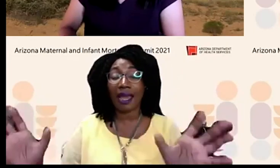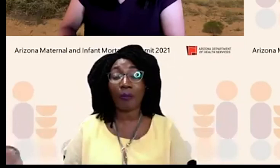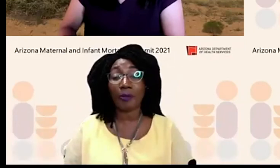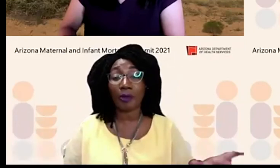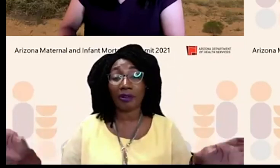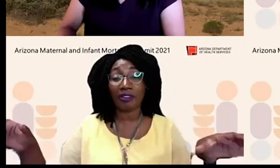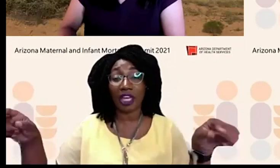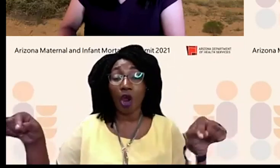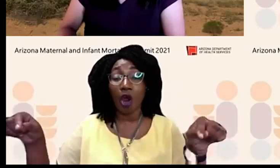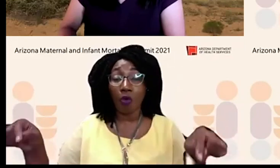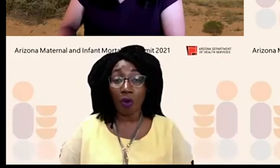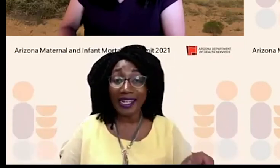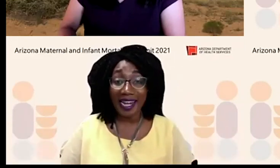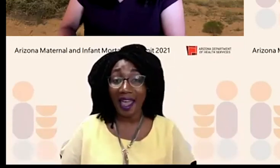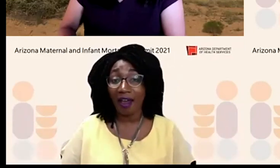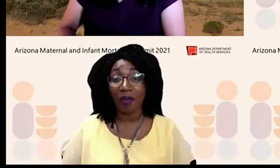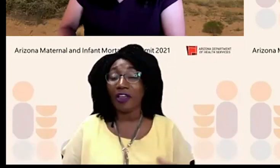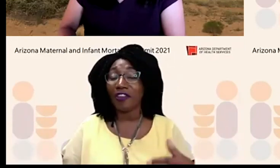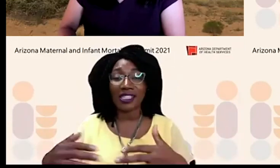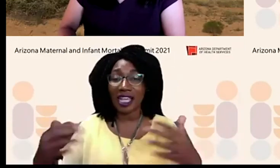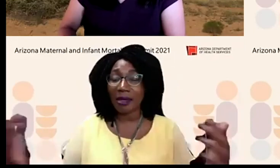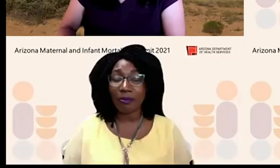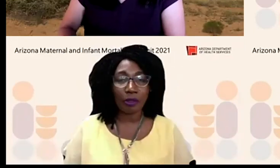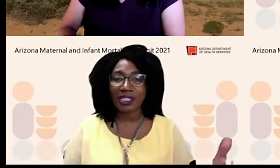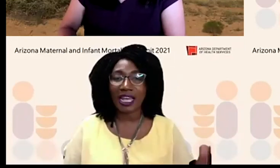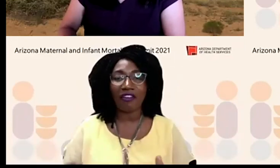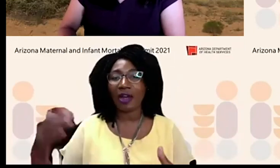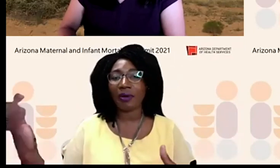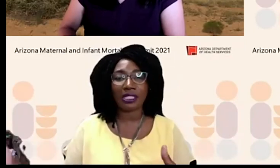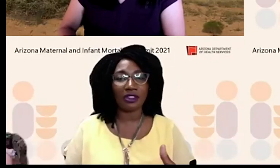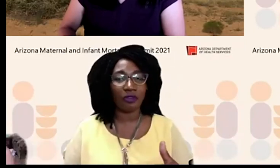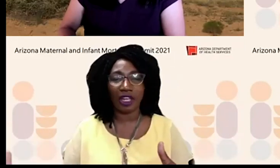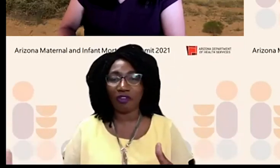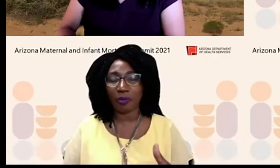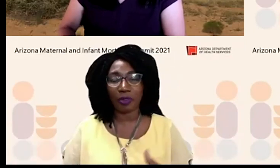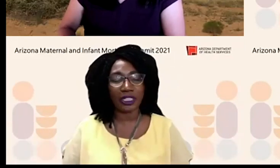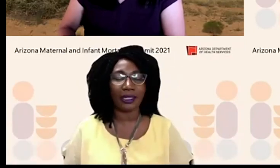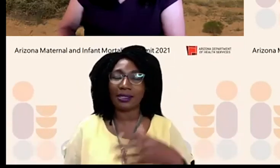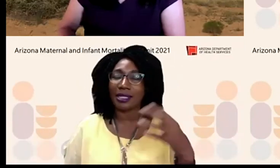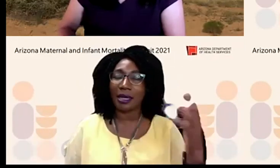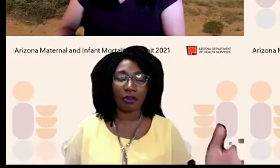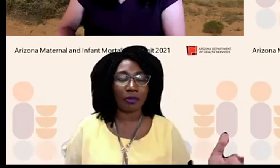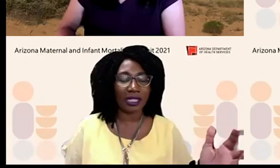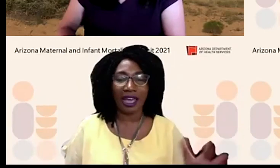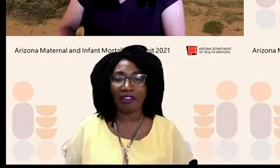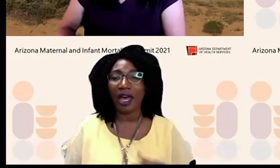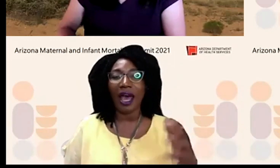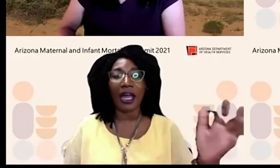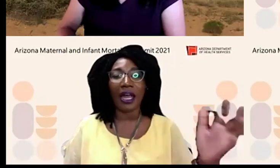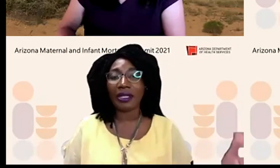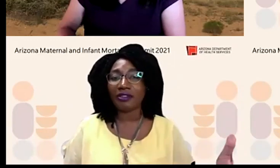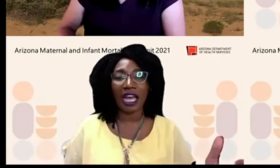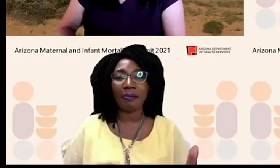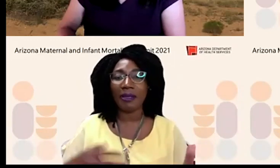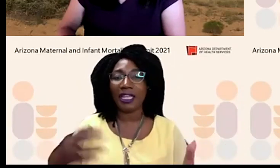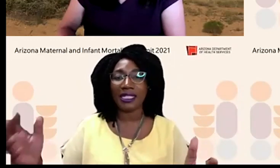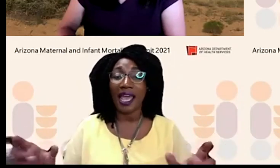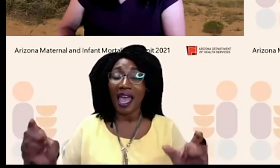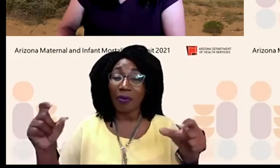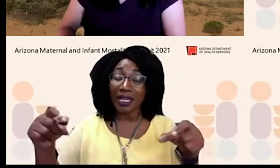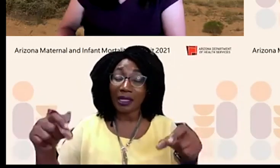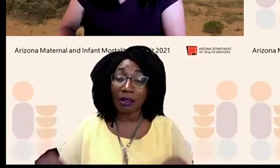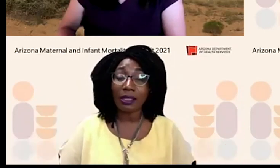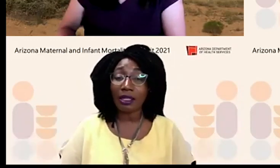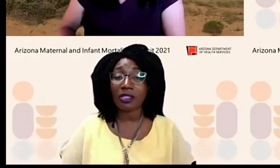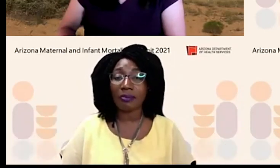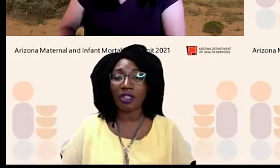We can look at how people are living right now. The same groups that have high rates of infant mortality, the same groups that have high rates of diabetes.